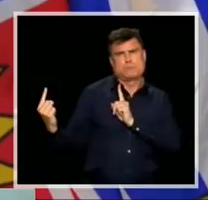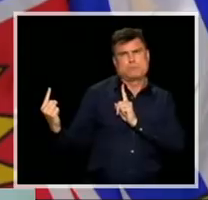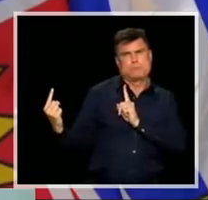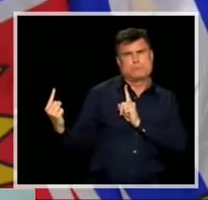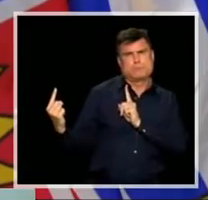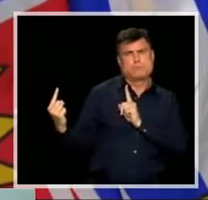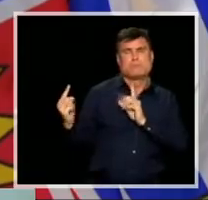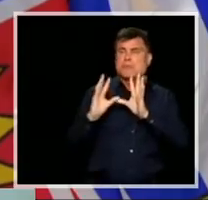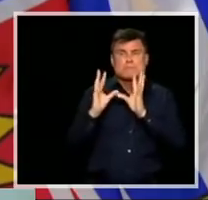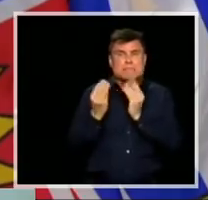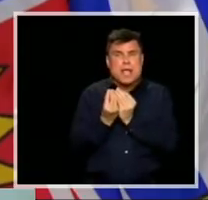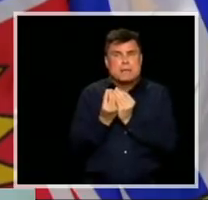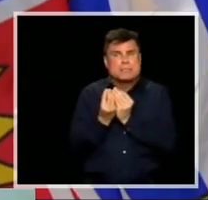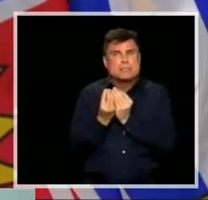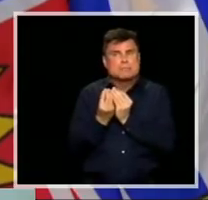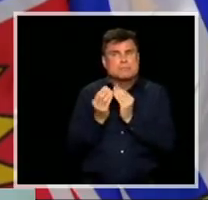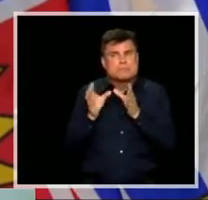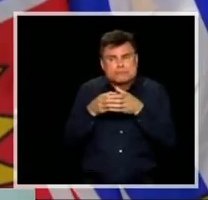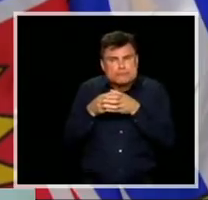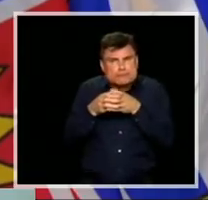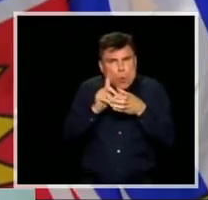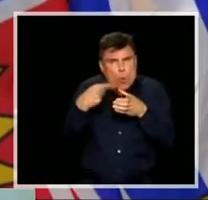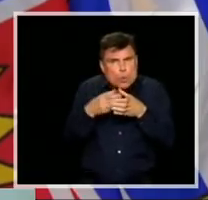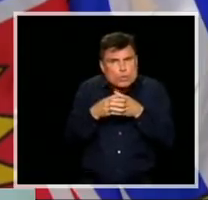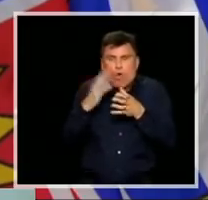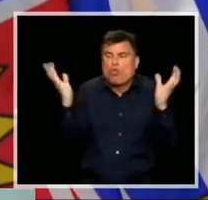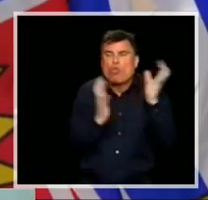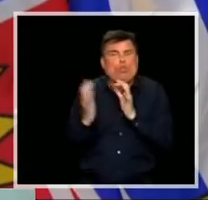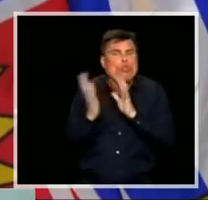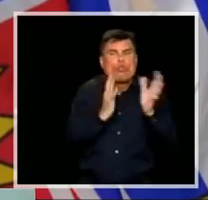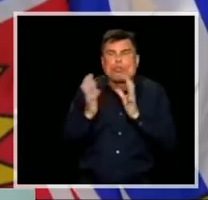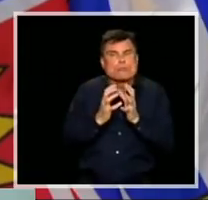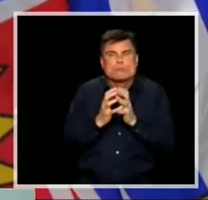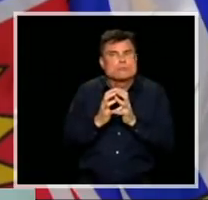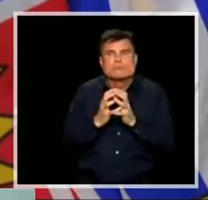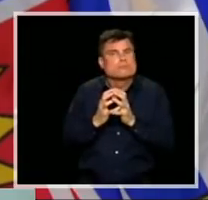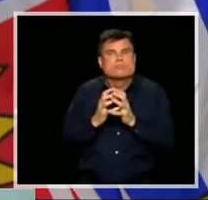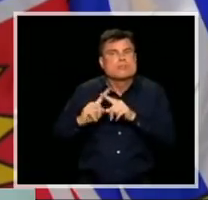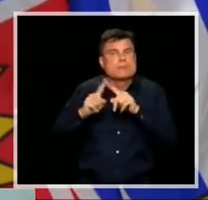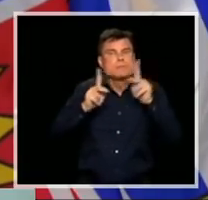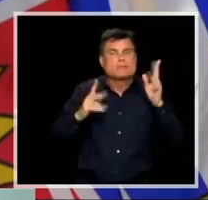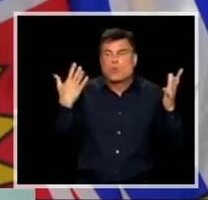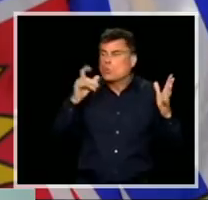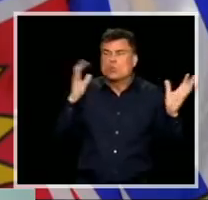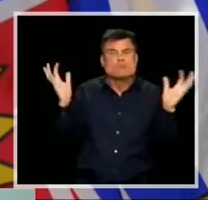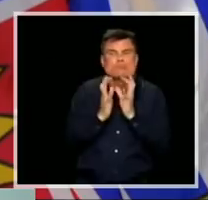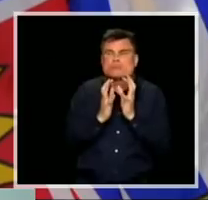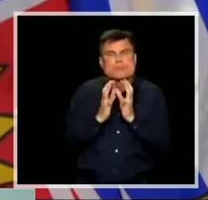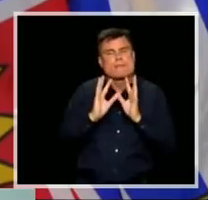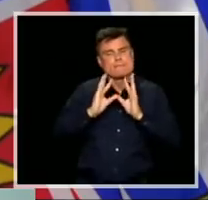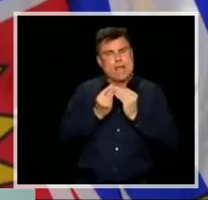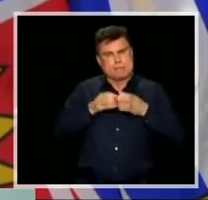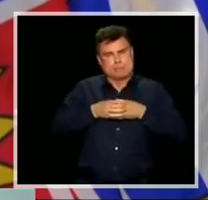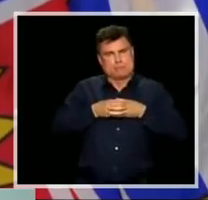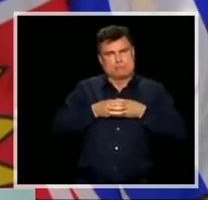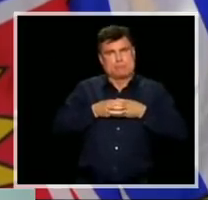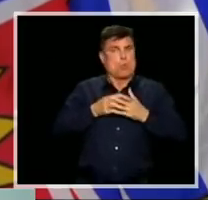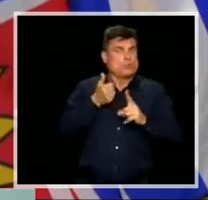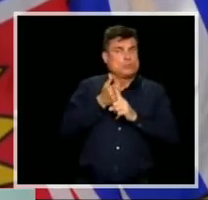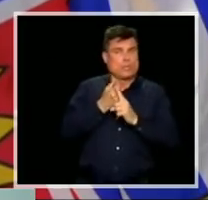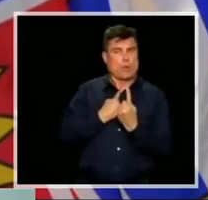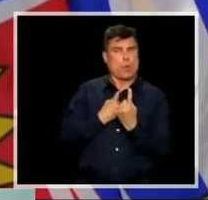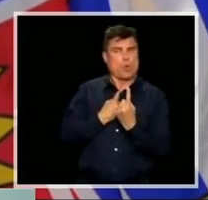Next is Brishti Basu, Victoria Buzz. Hi, Dr. Henry. Thanks for taking my question. The original Phase